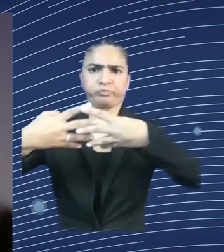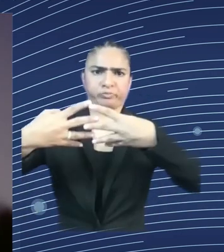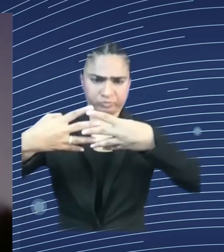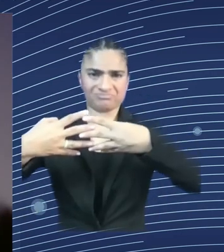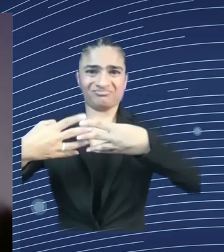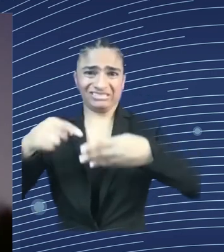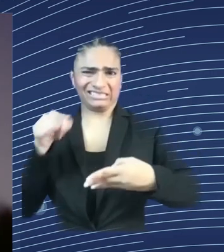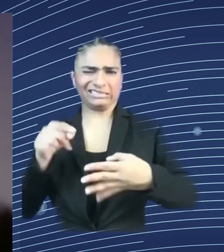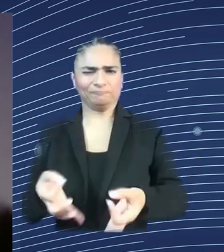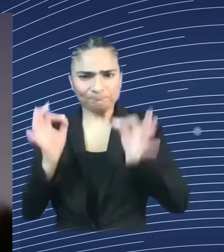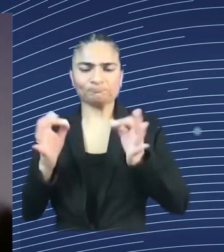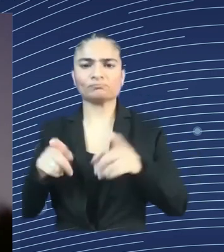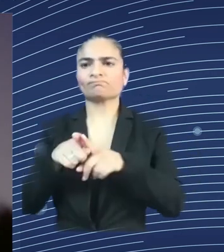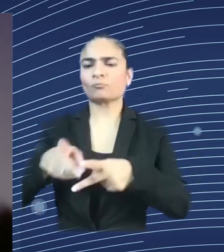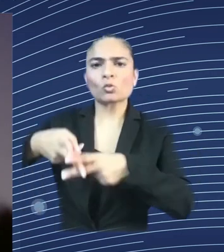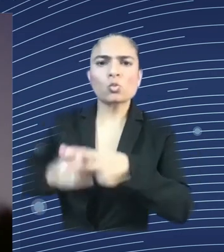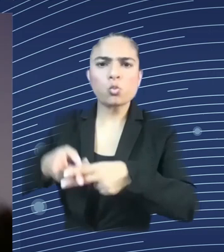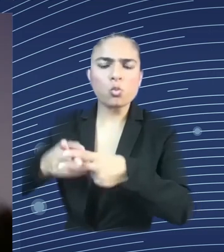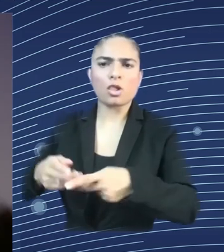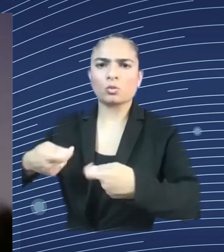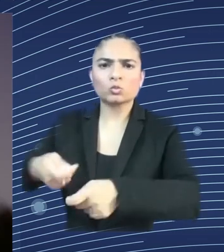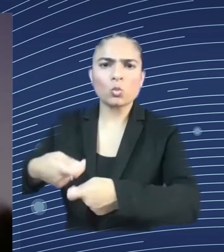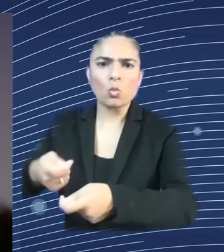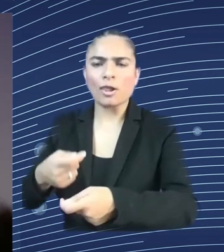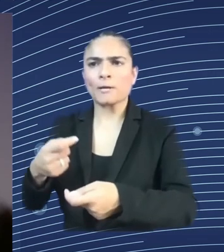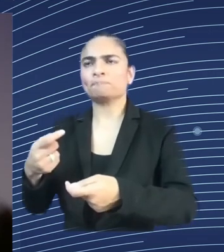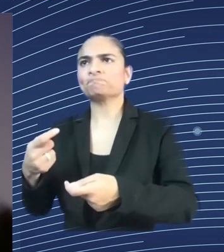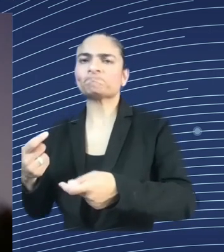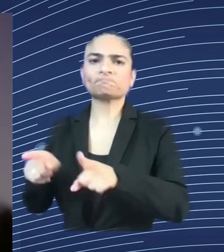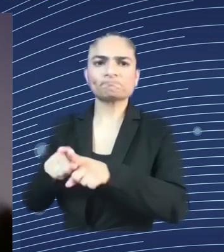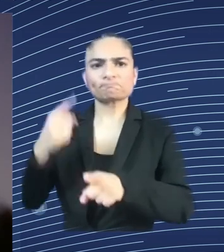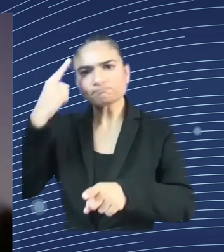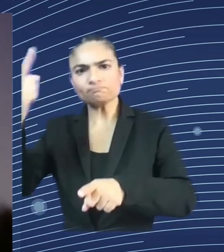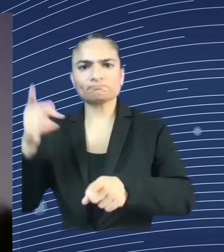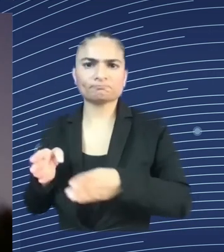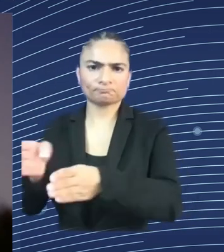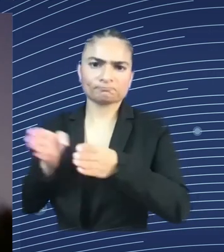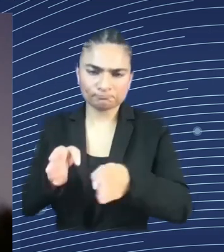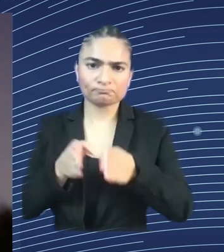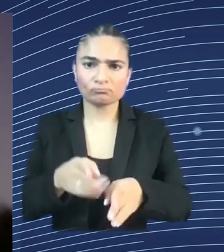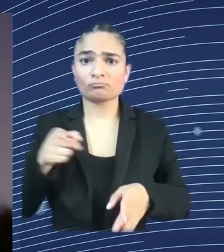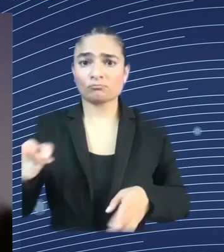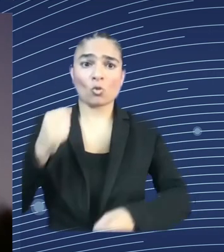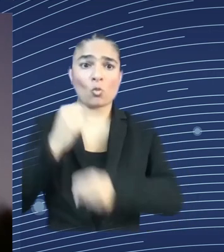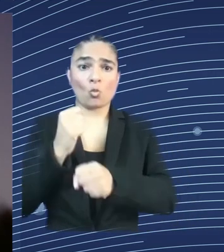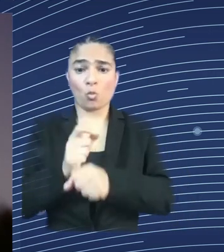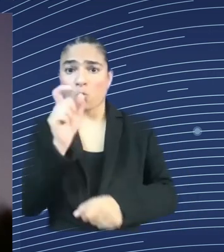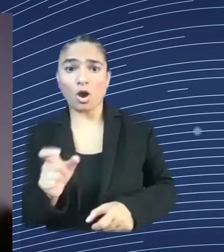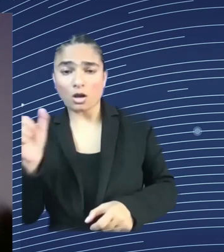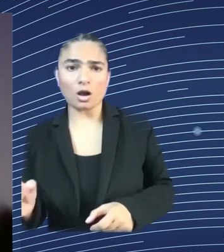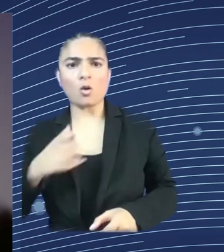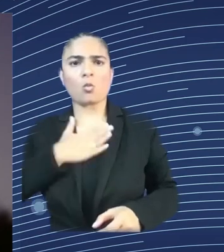for workers who move abroad and have to adapt in different environments, in labor markets with different norms